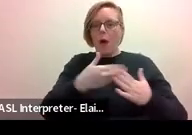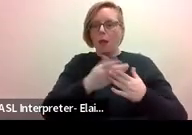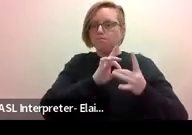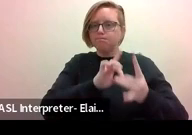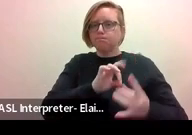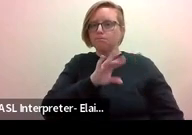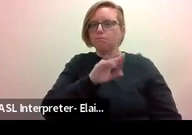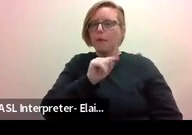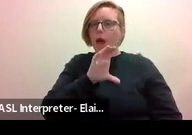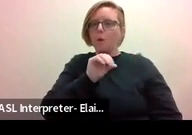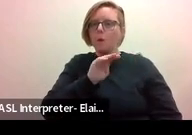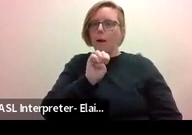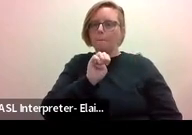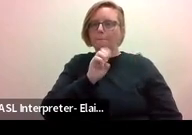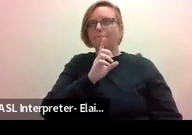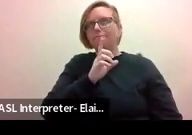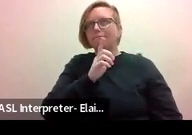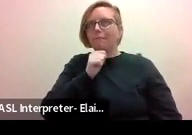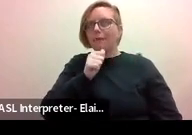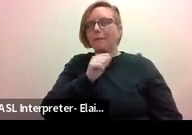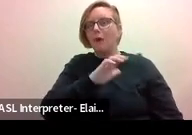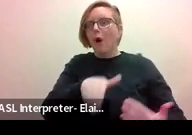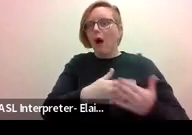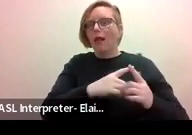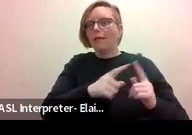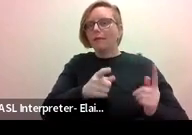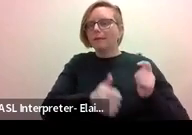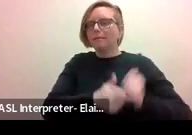Maybe not every single one, but most of them were.